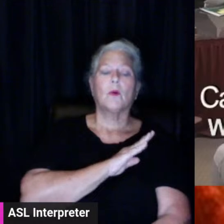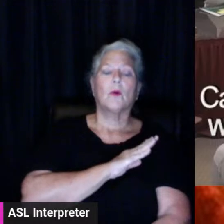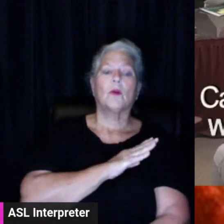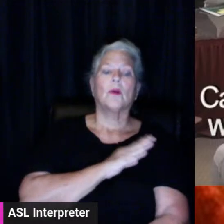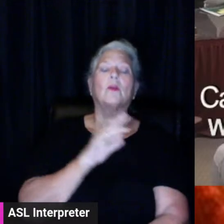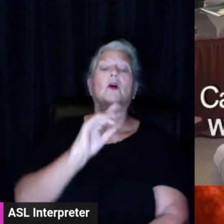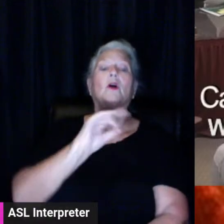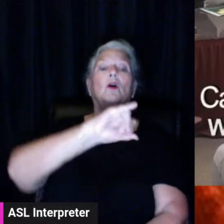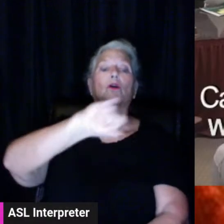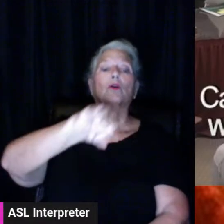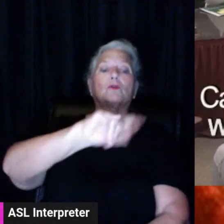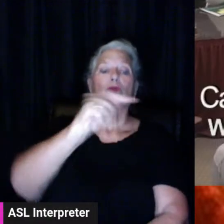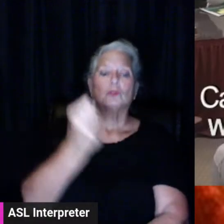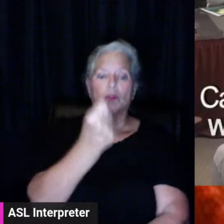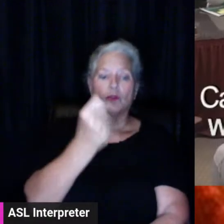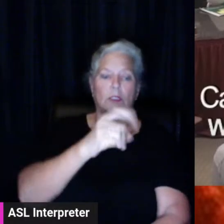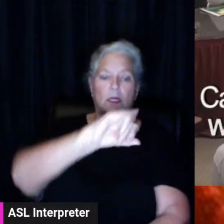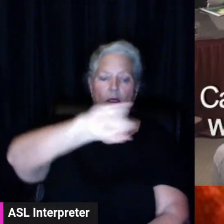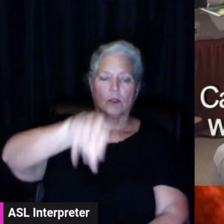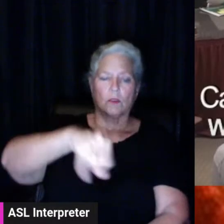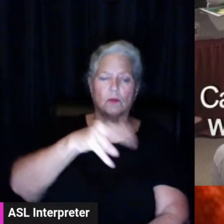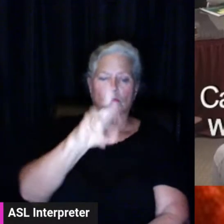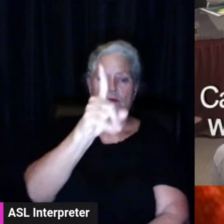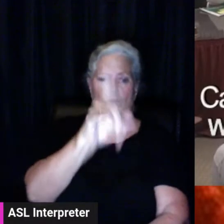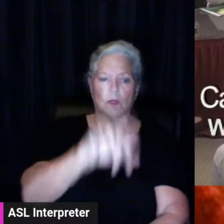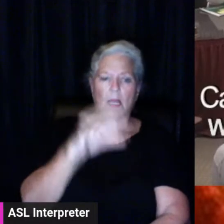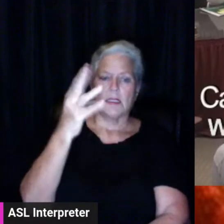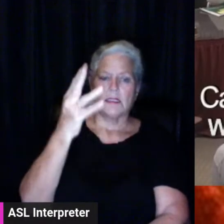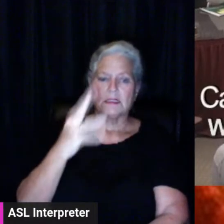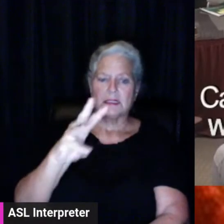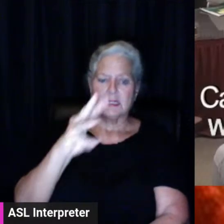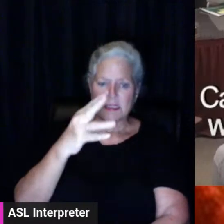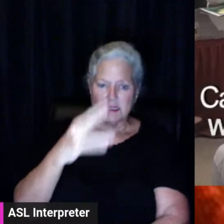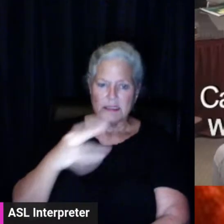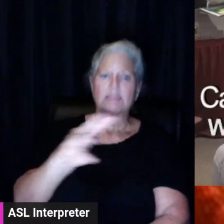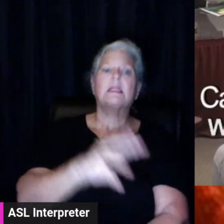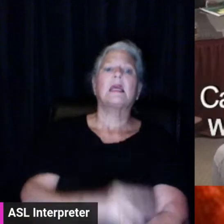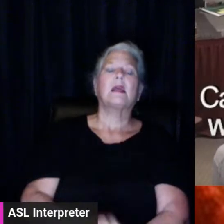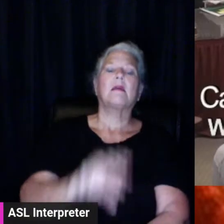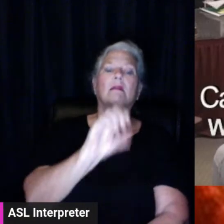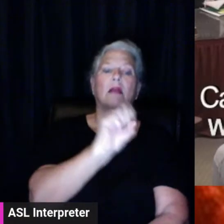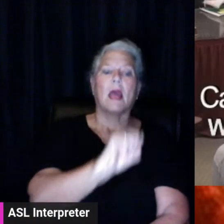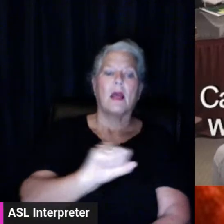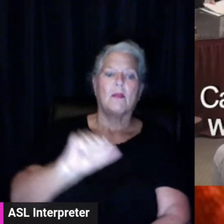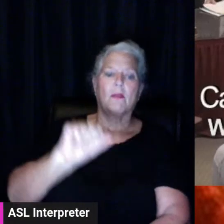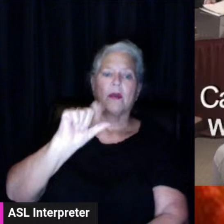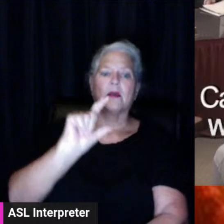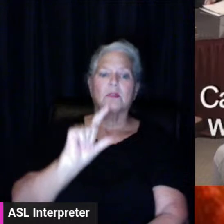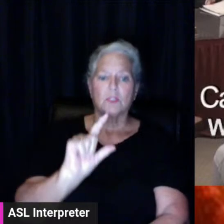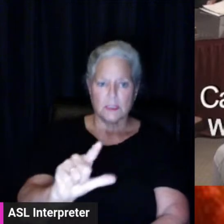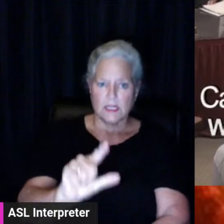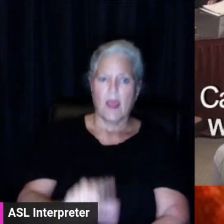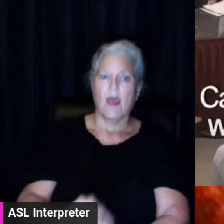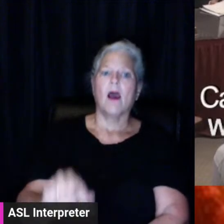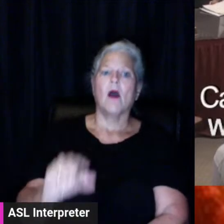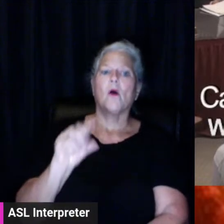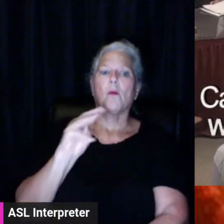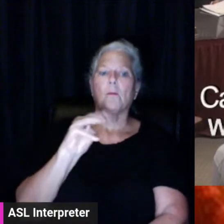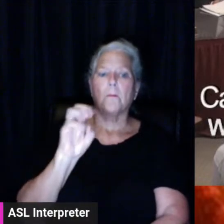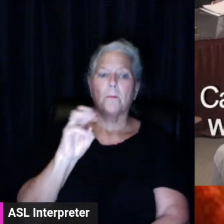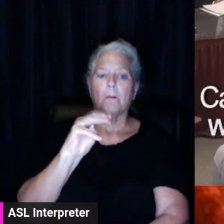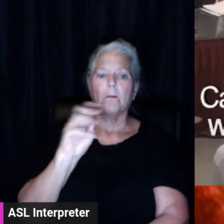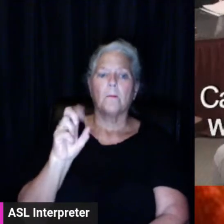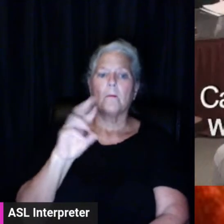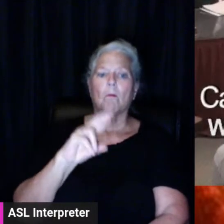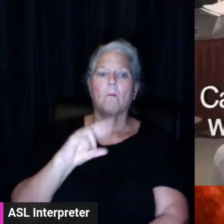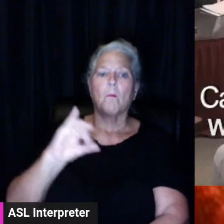July 16, 2024, 7 p.m. at the Sala Meeting Room, Memorial Hall, 801 Washington Street. Thank you very much. I